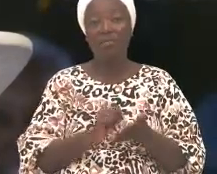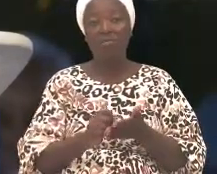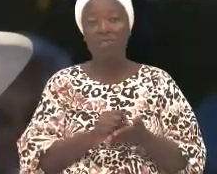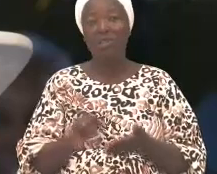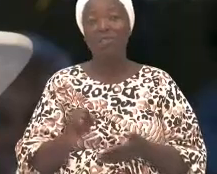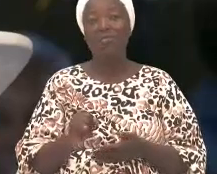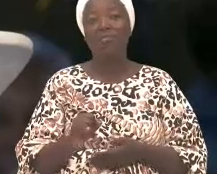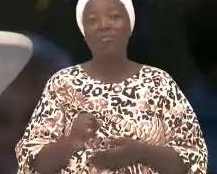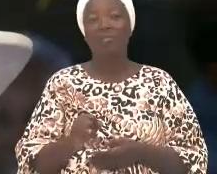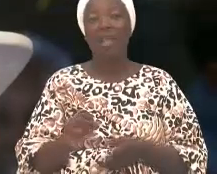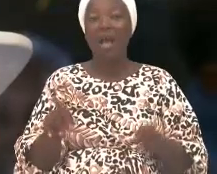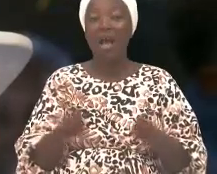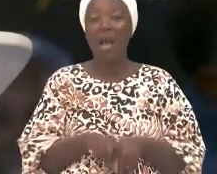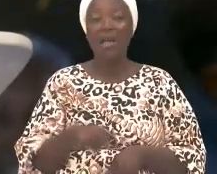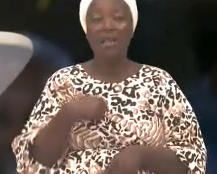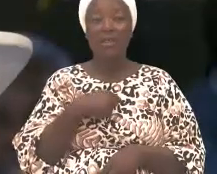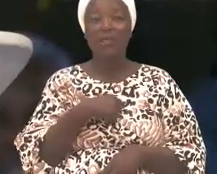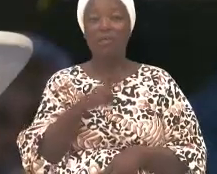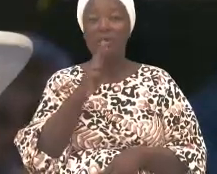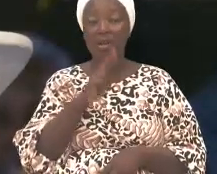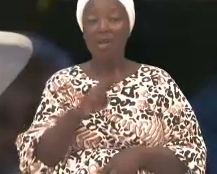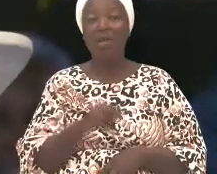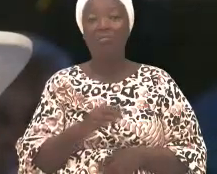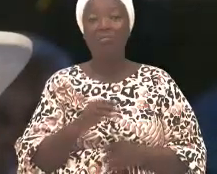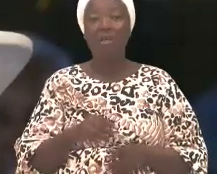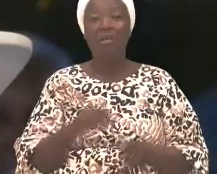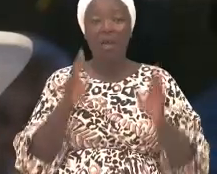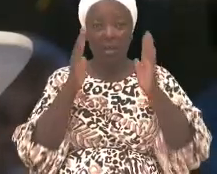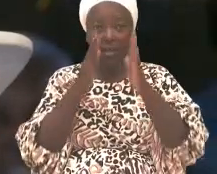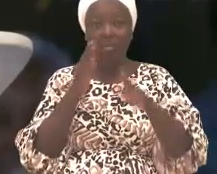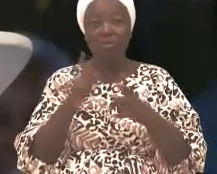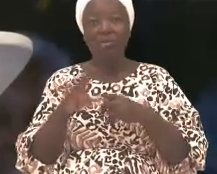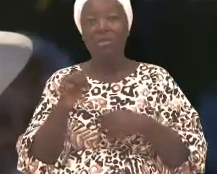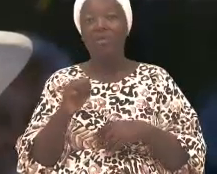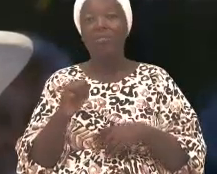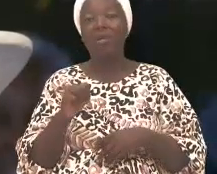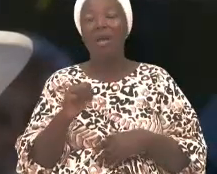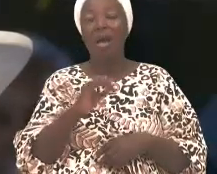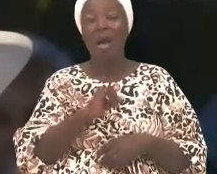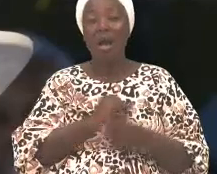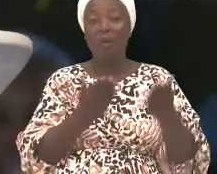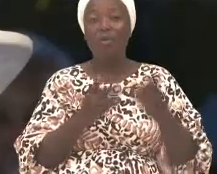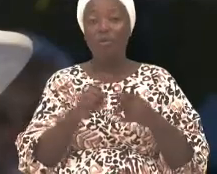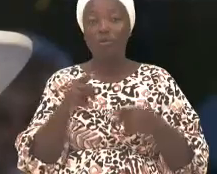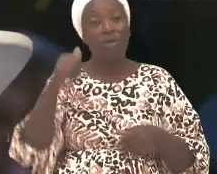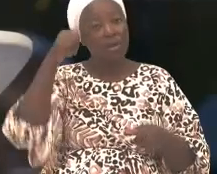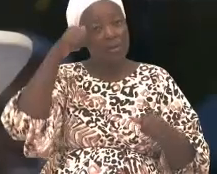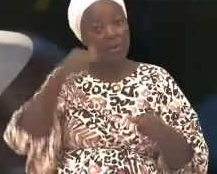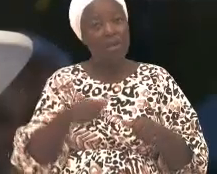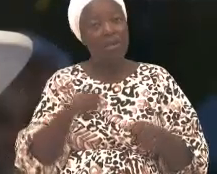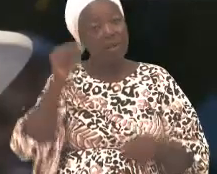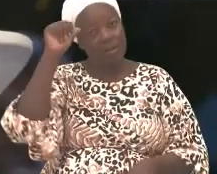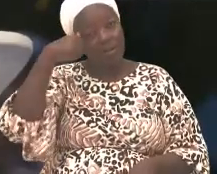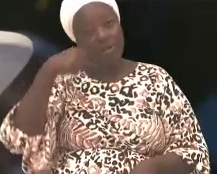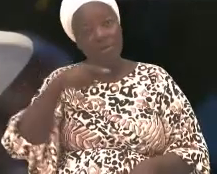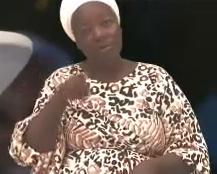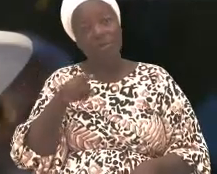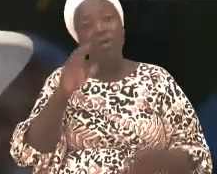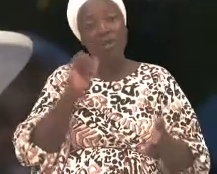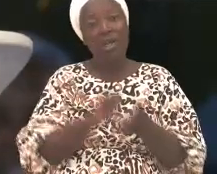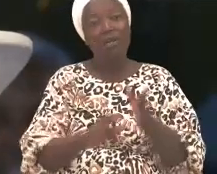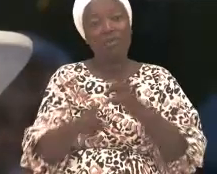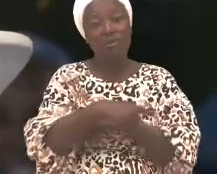As we are attending today, I want to remind you, today is your